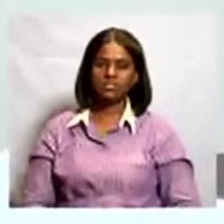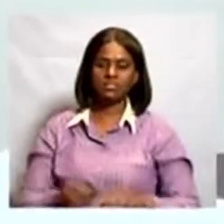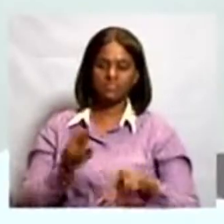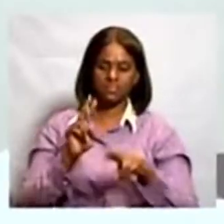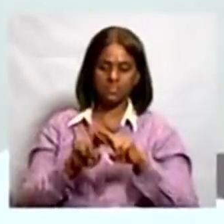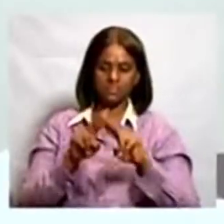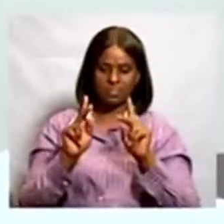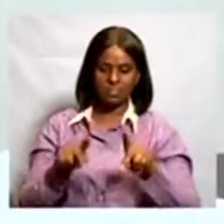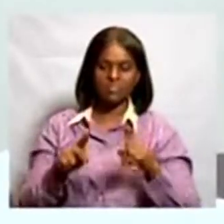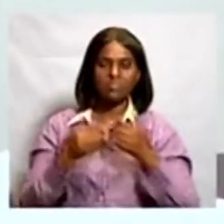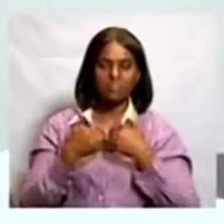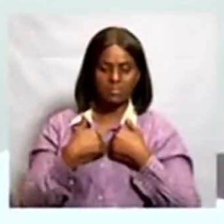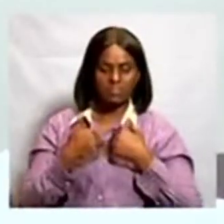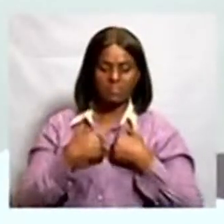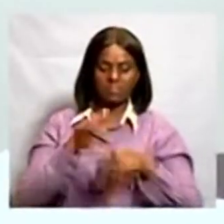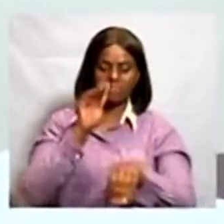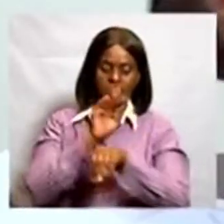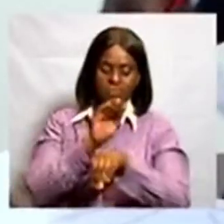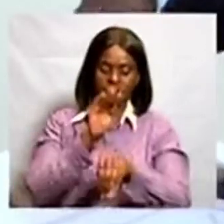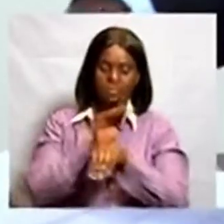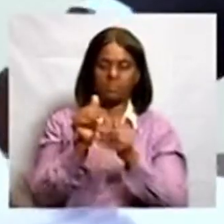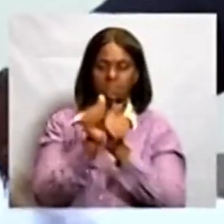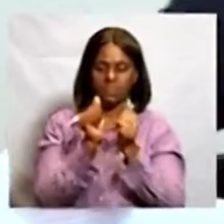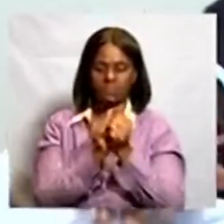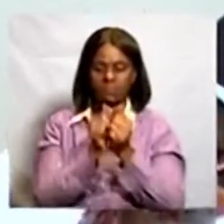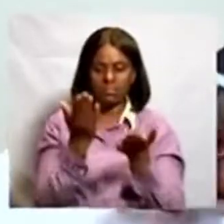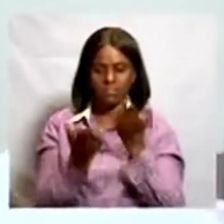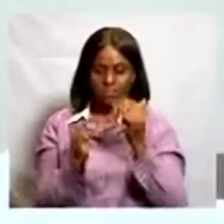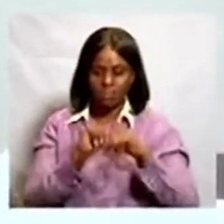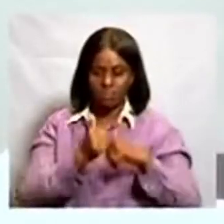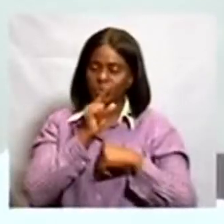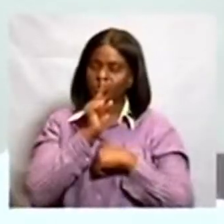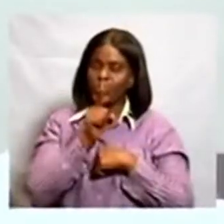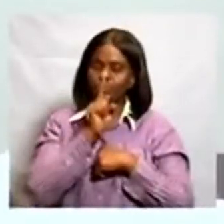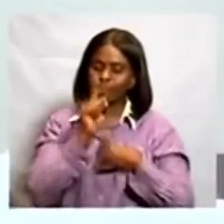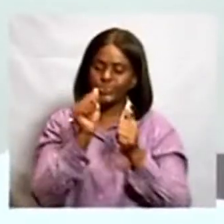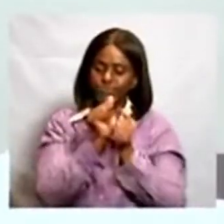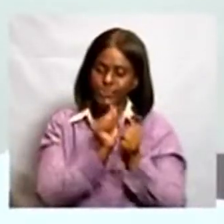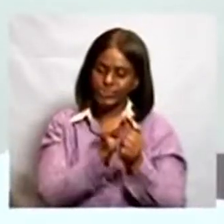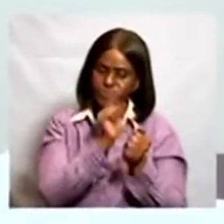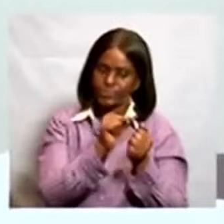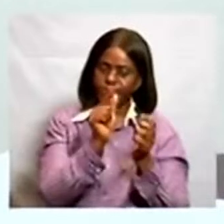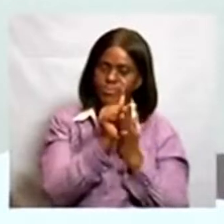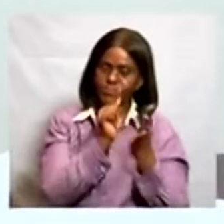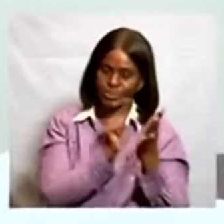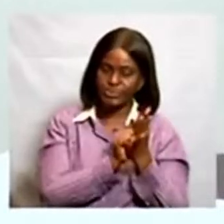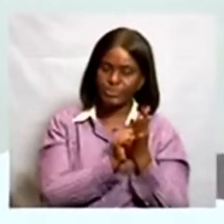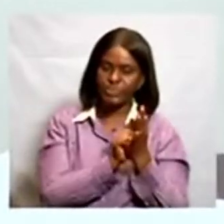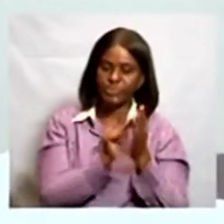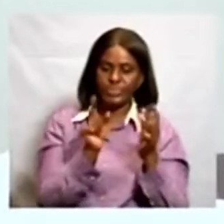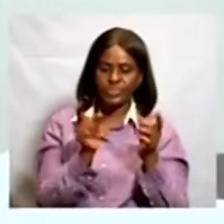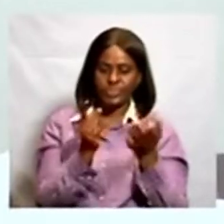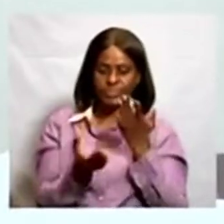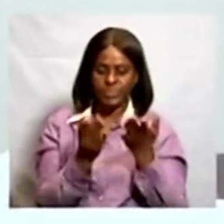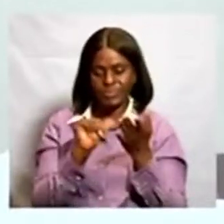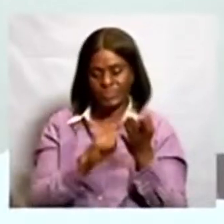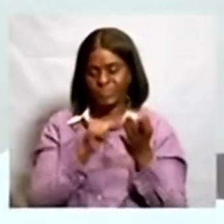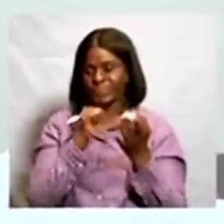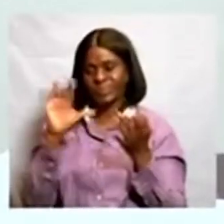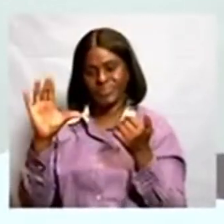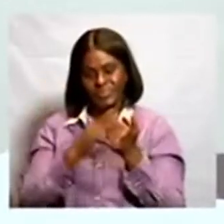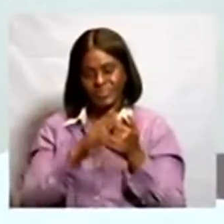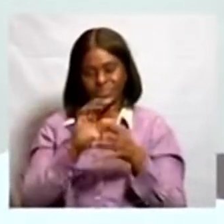Chair, there was a comment about whether we are sure about this bill and whether we won't come back or there